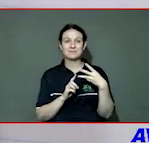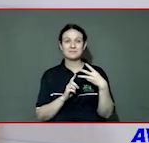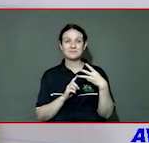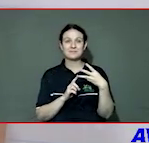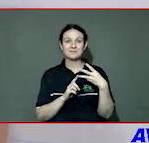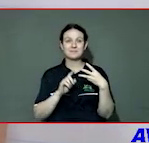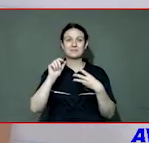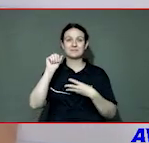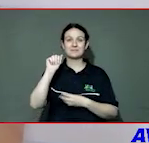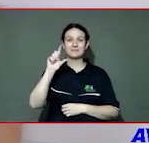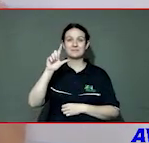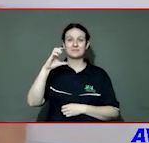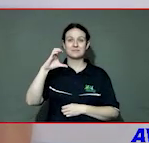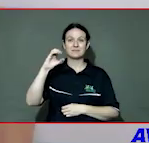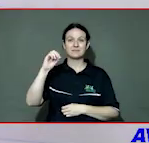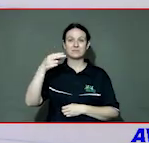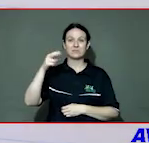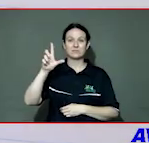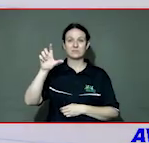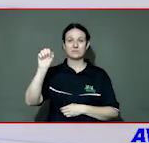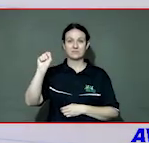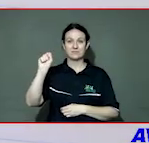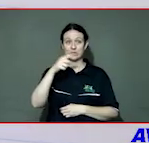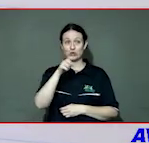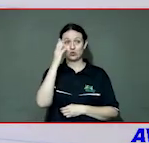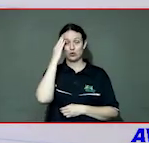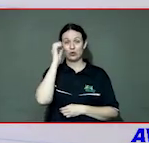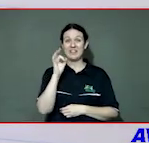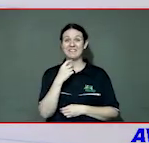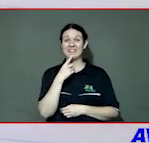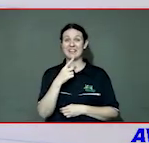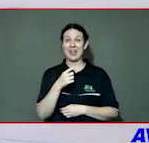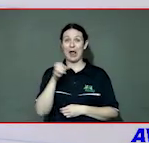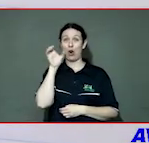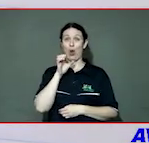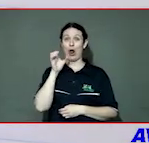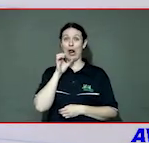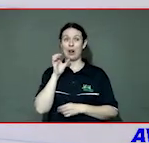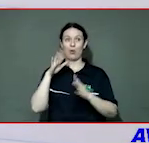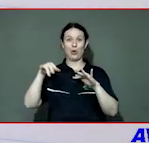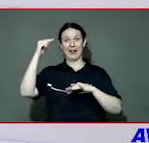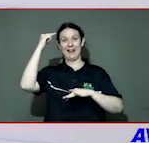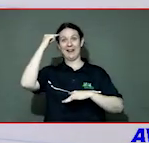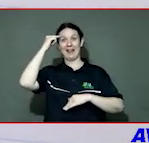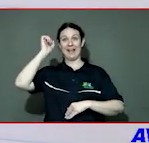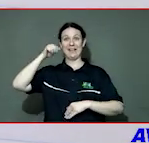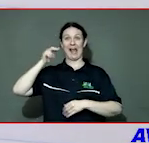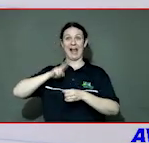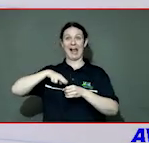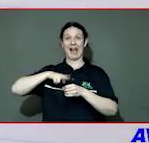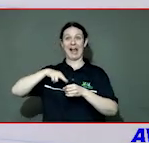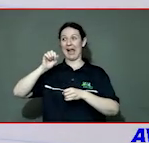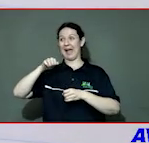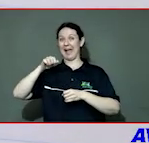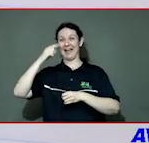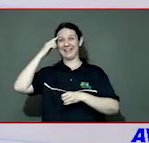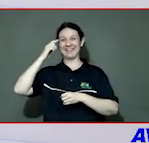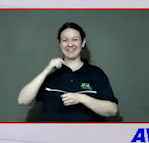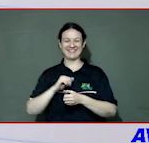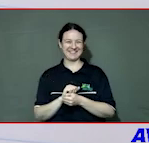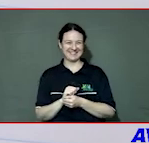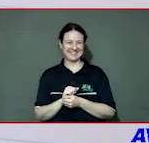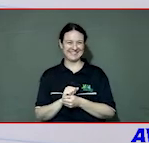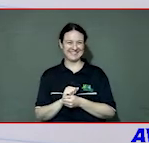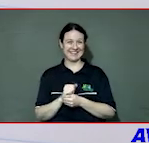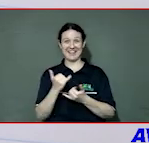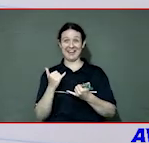have alcohols. And you know, if you say alcohols for the matrix, they're like, yes, it's going to get lacquer here.